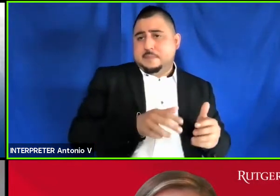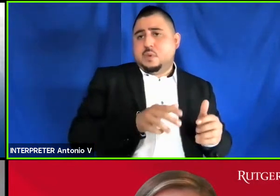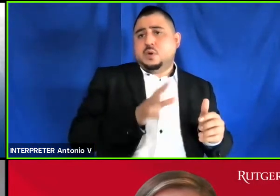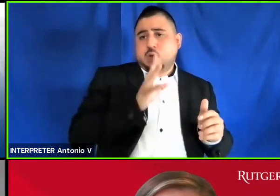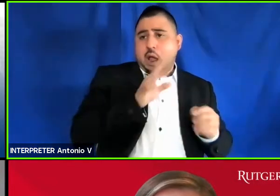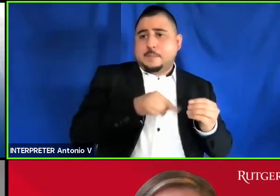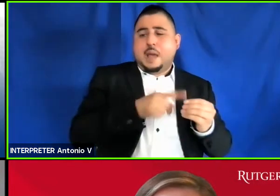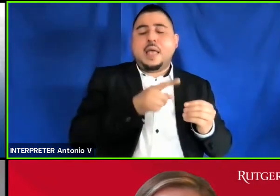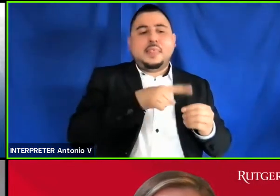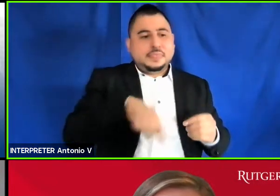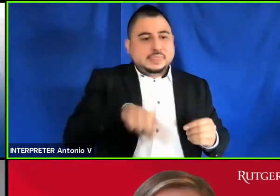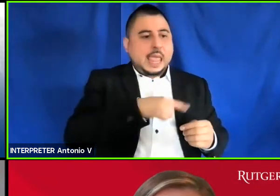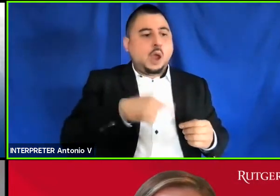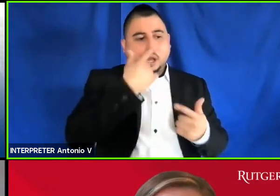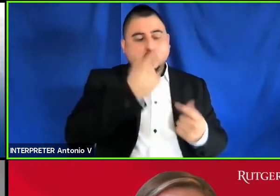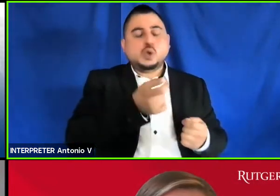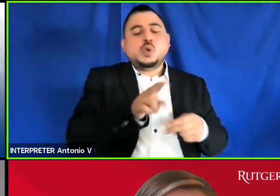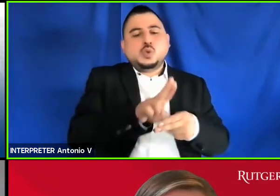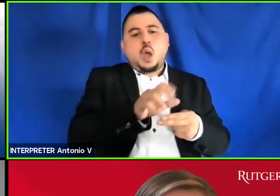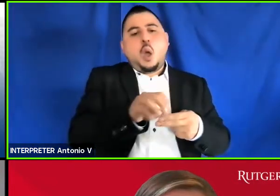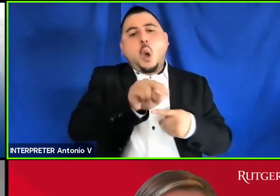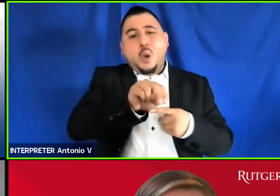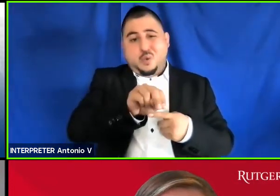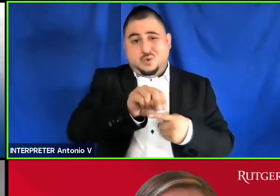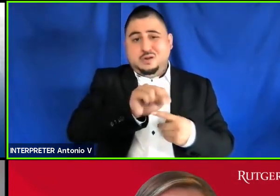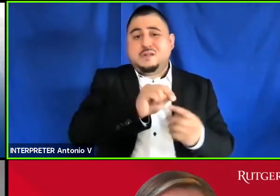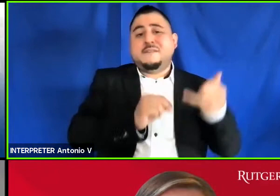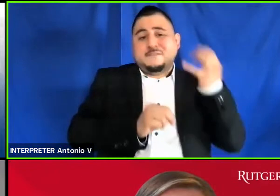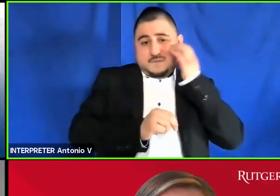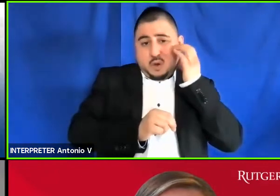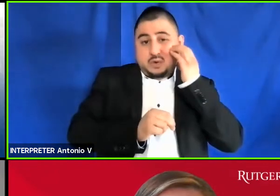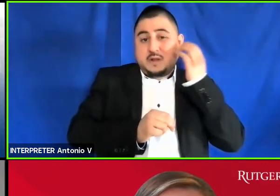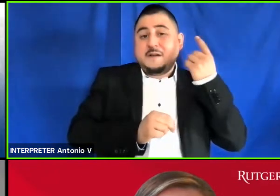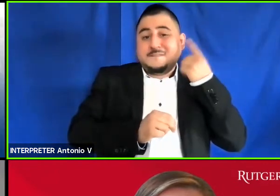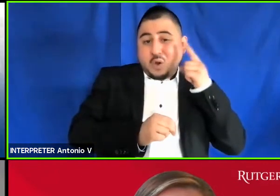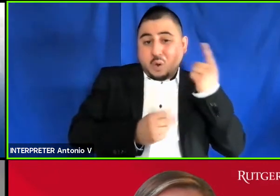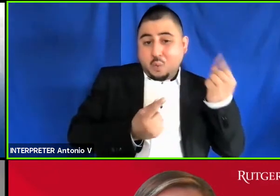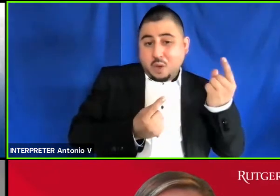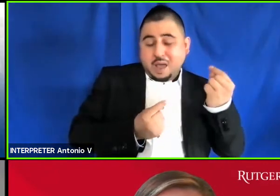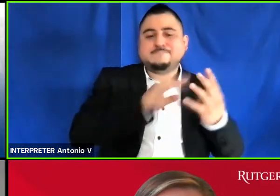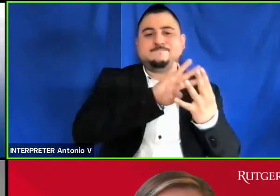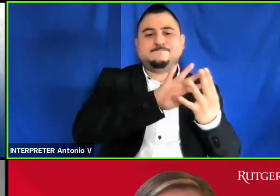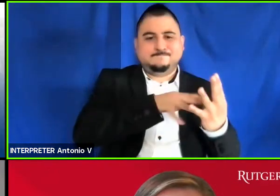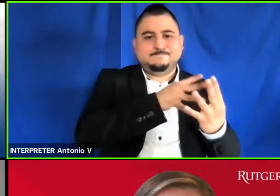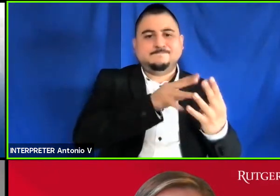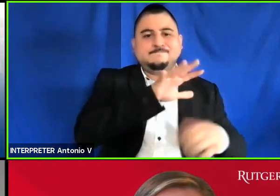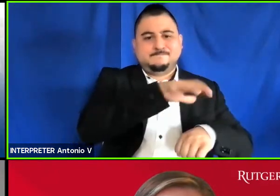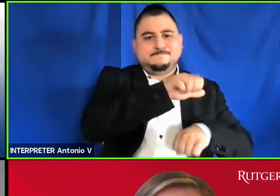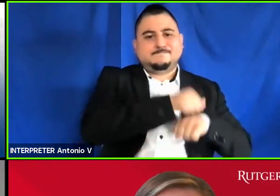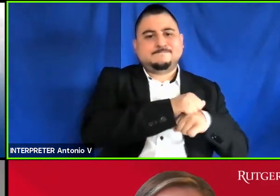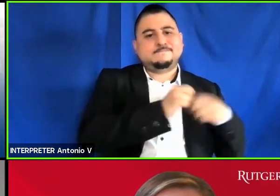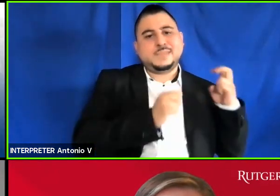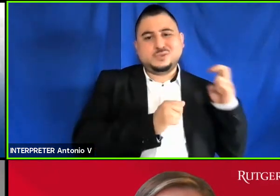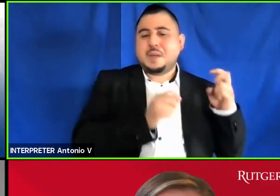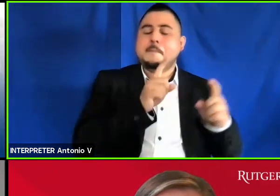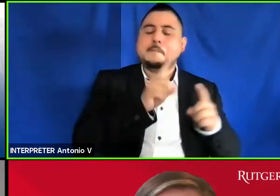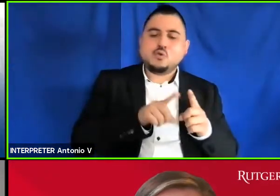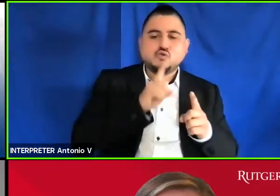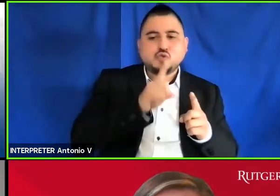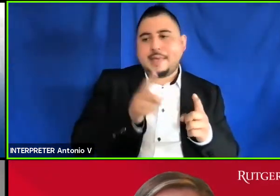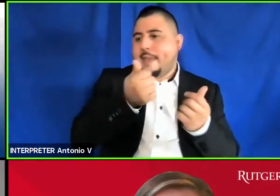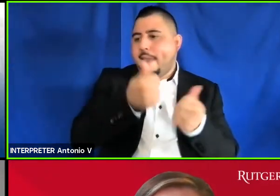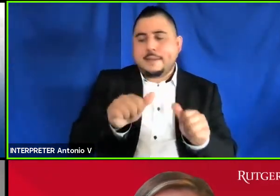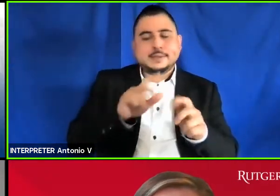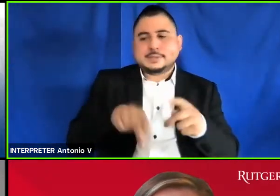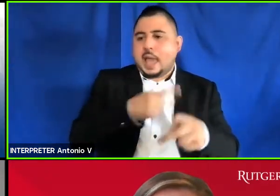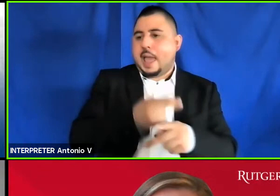very interested in using their own phone to schedule trips. But I think they were very open to using whatever communication